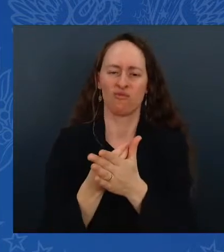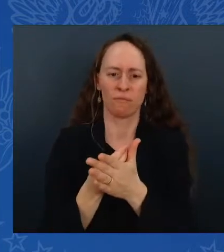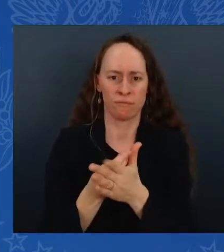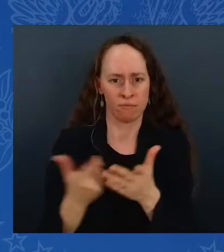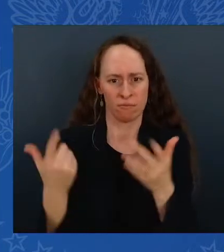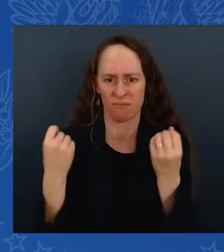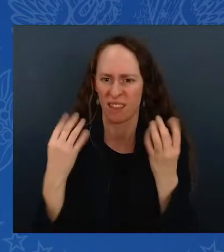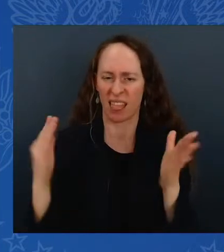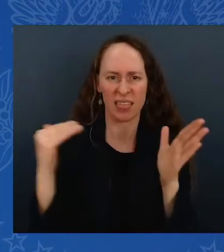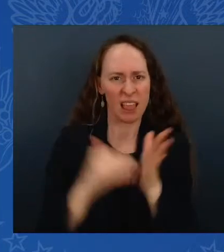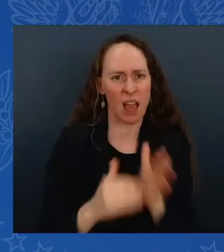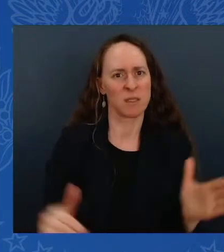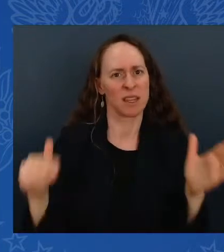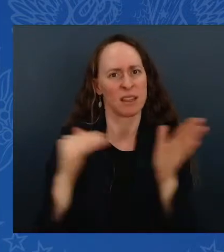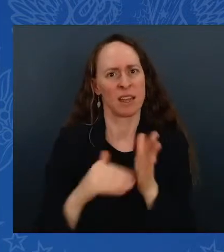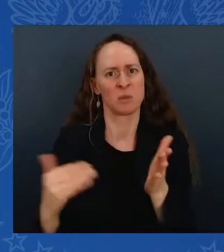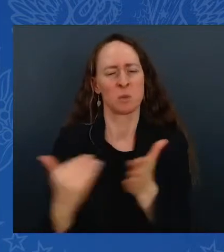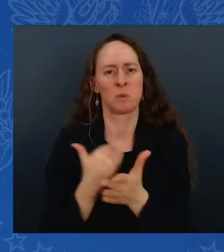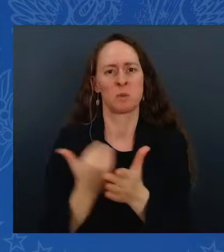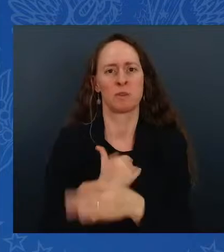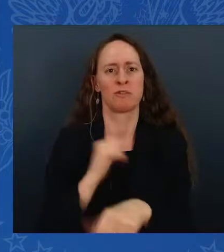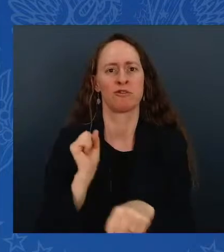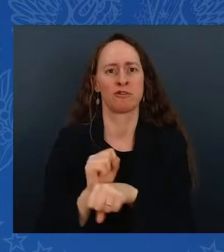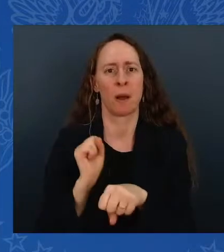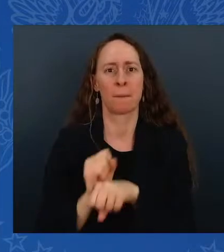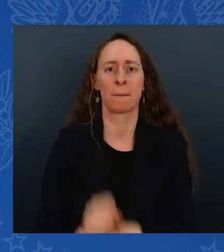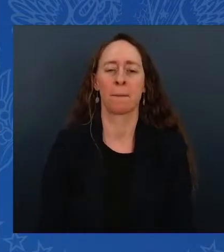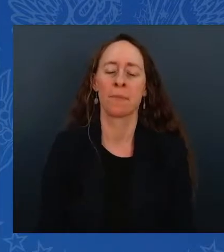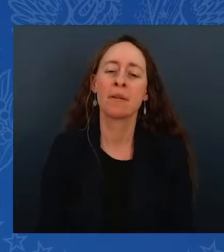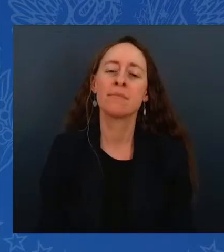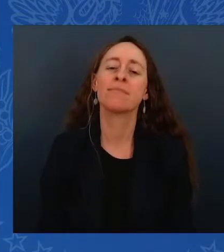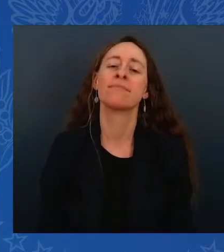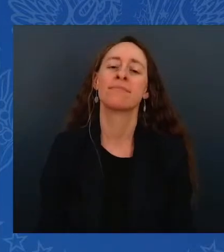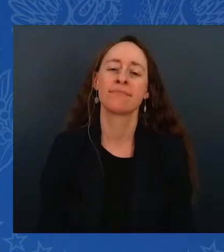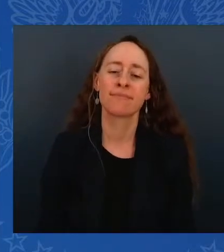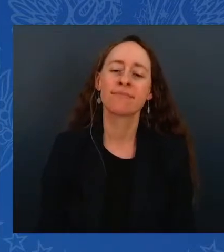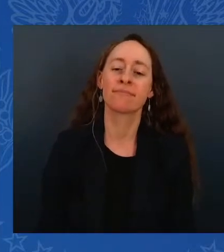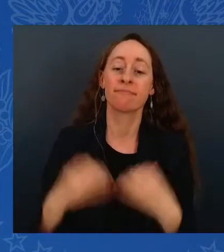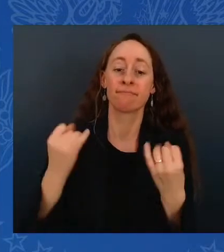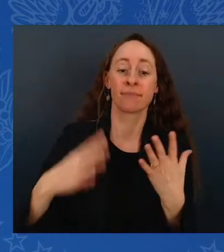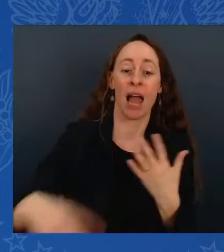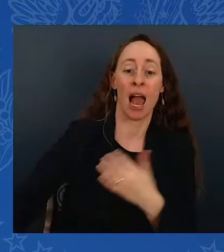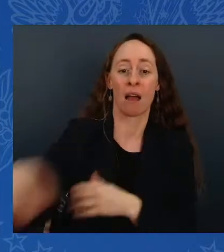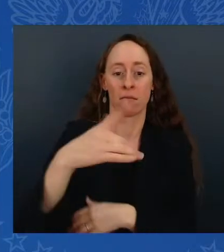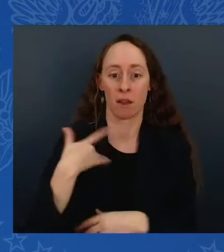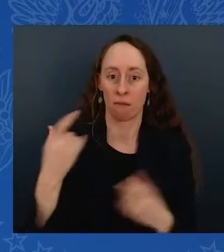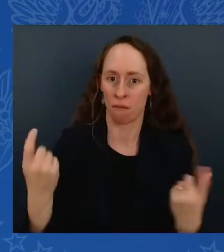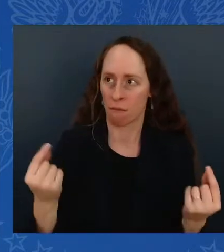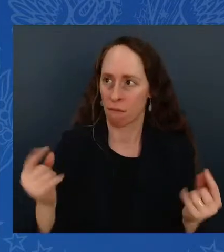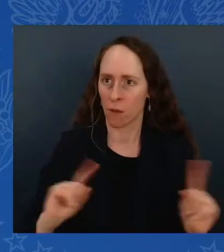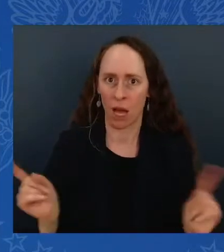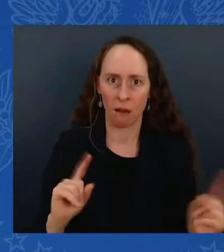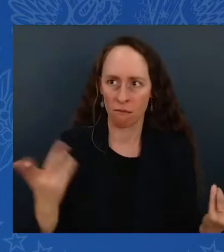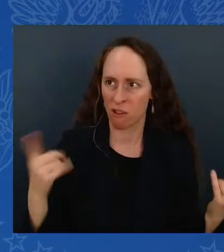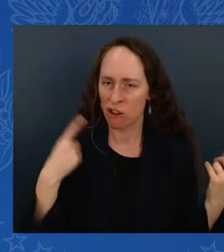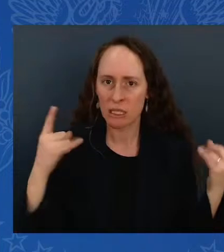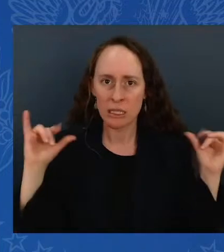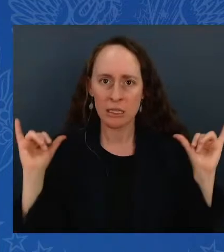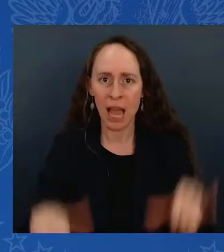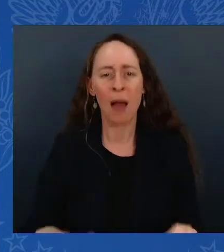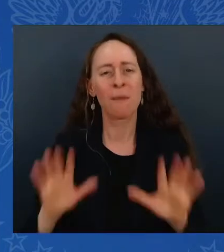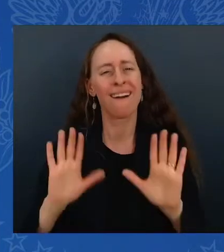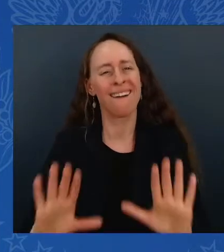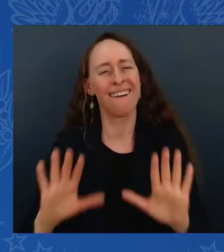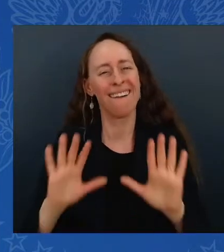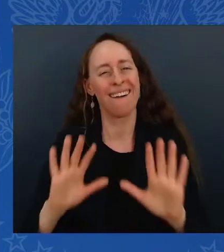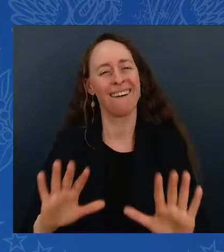where's all this going, Biden? Because they expected this to happen overnight. You got to build the factories first. When these factories